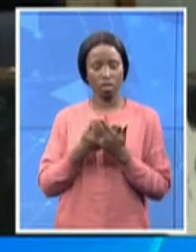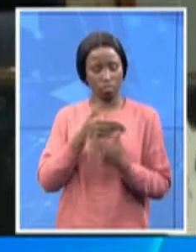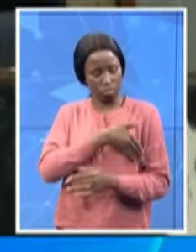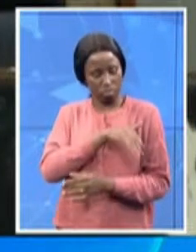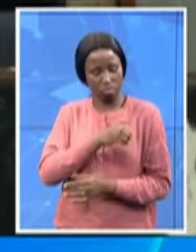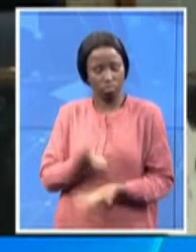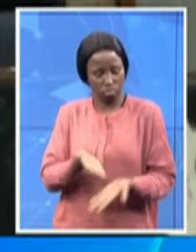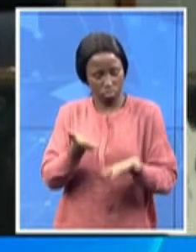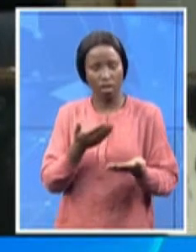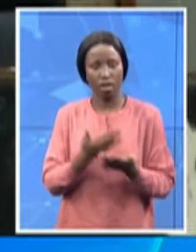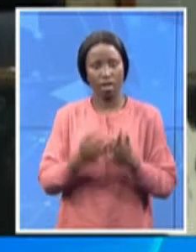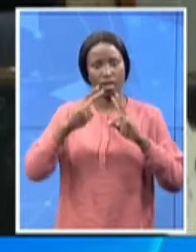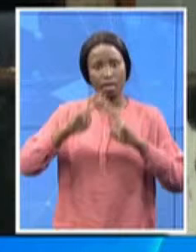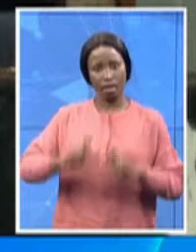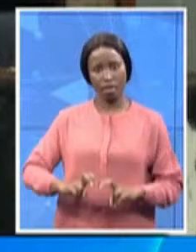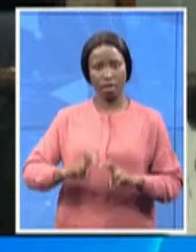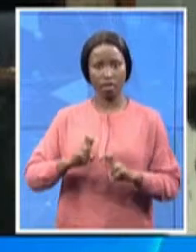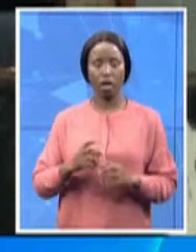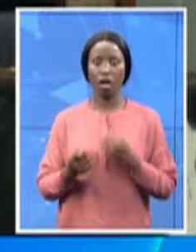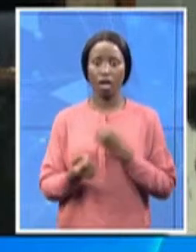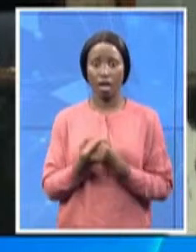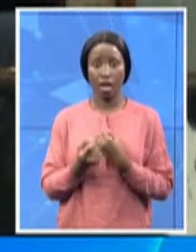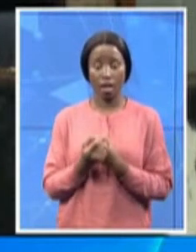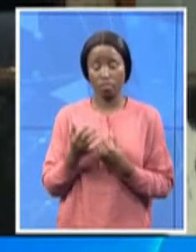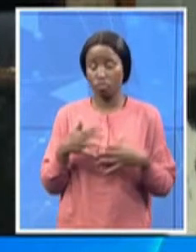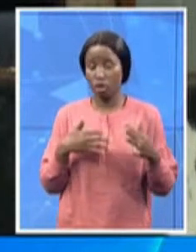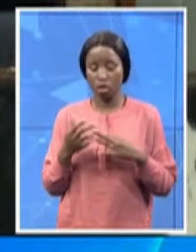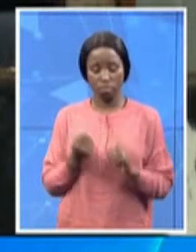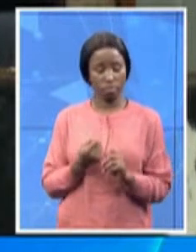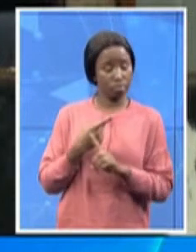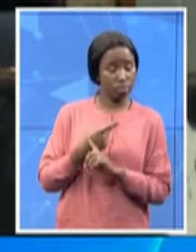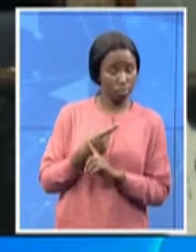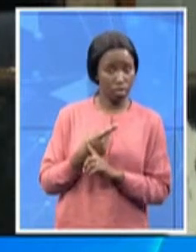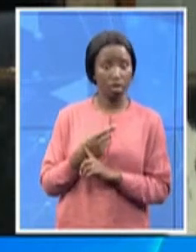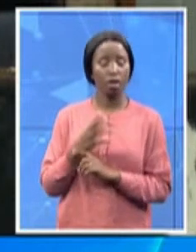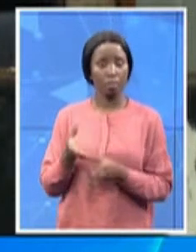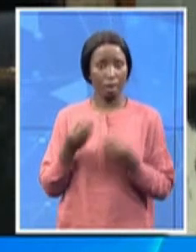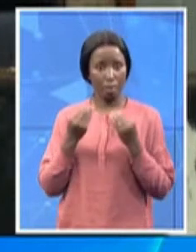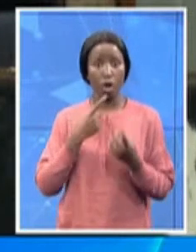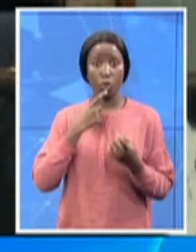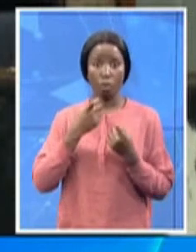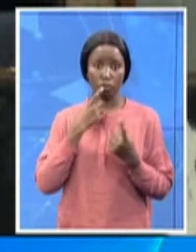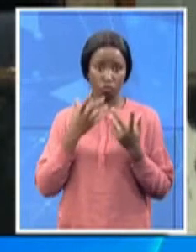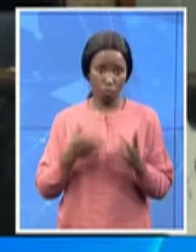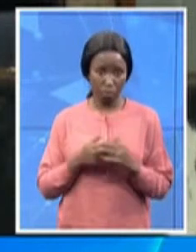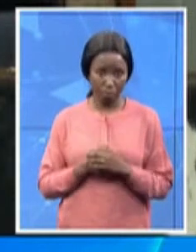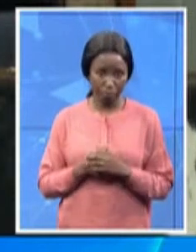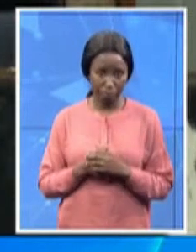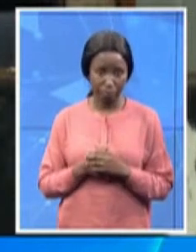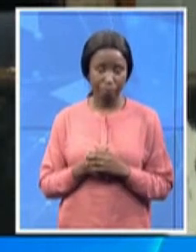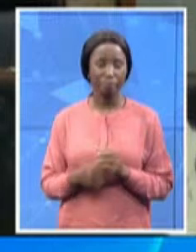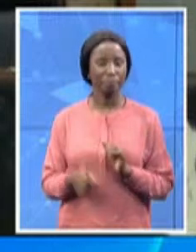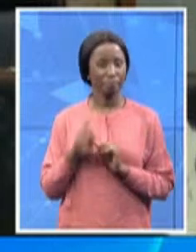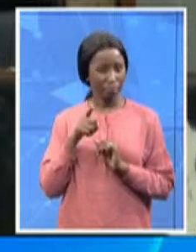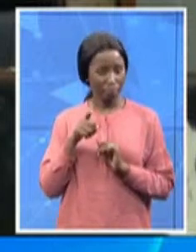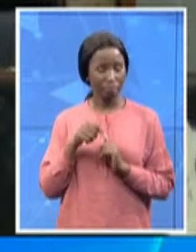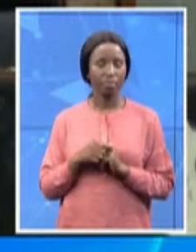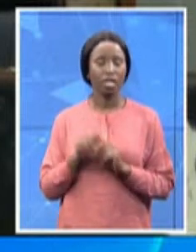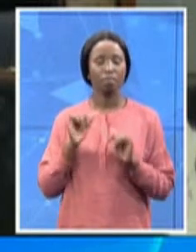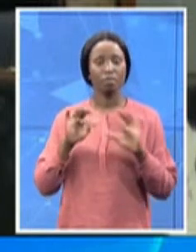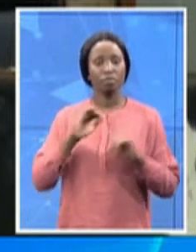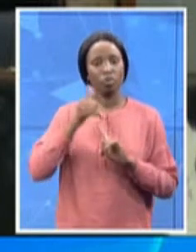on receipt of a complaint. This provision directs the Public Protector to expedite